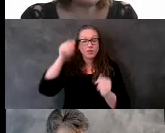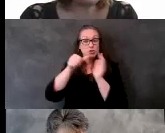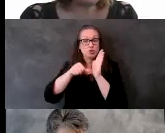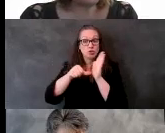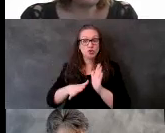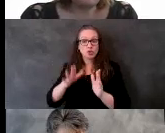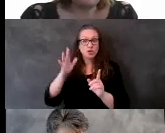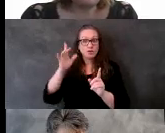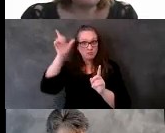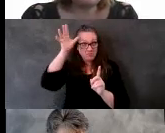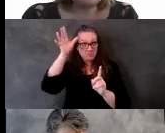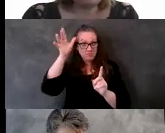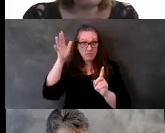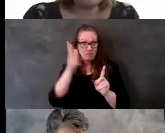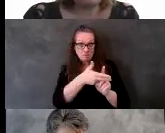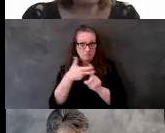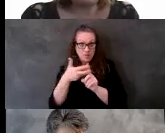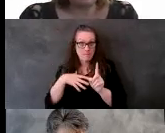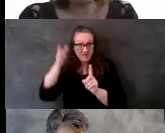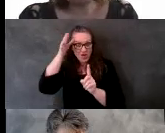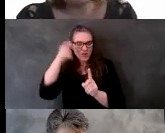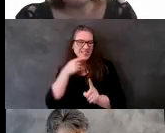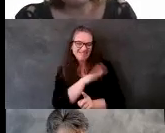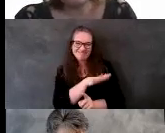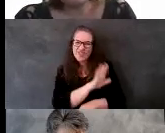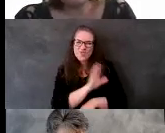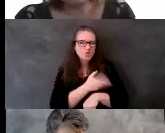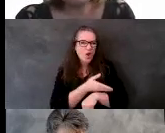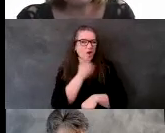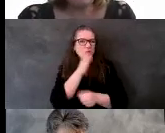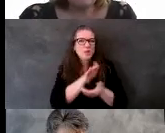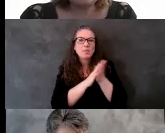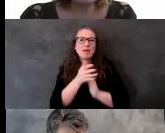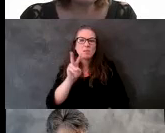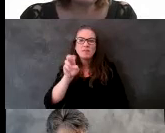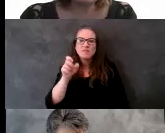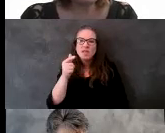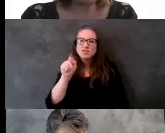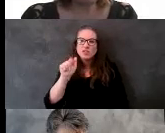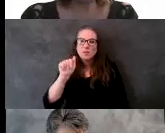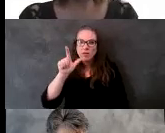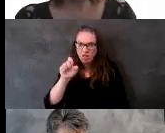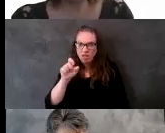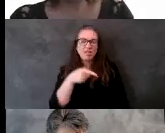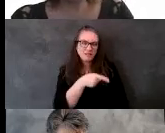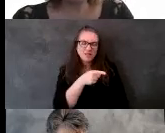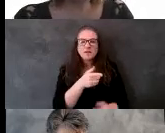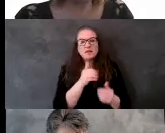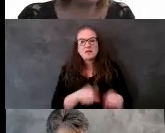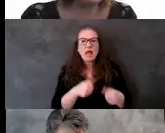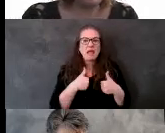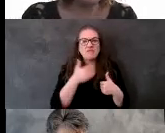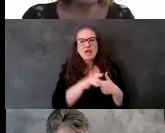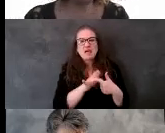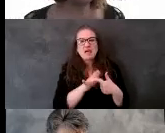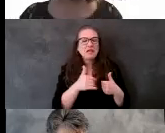be a vegetable and to just forget about me and have other healthy kids. And luckily he listened to the other doctor who said the